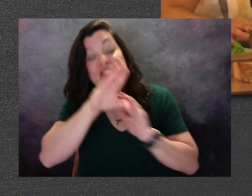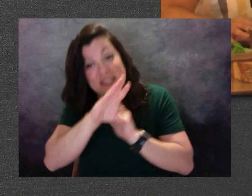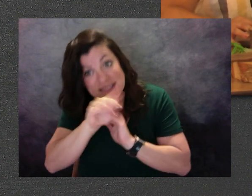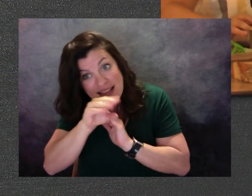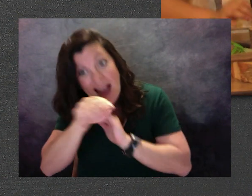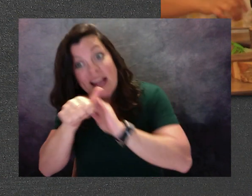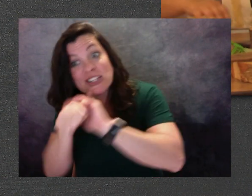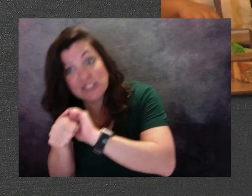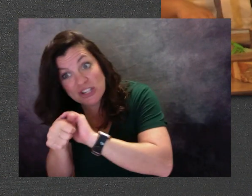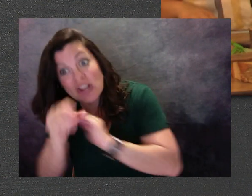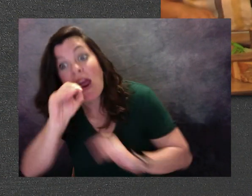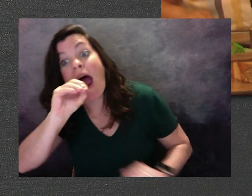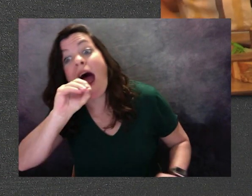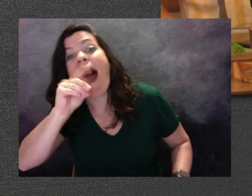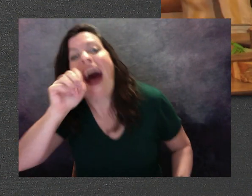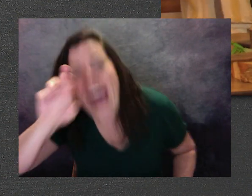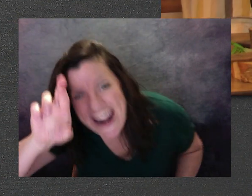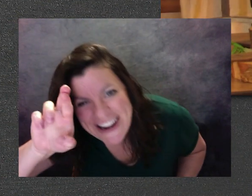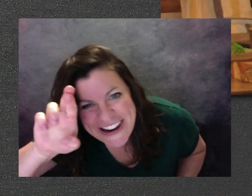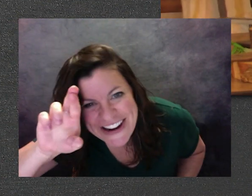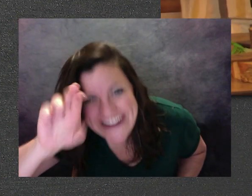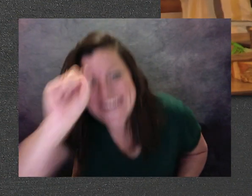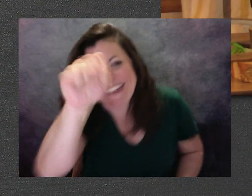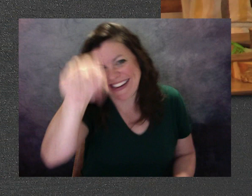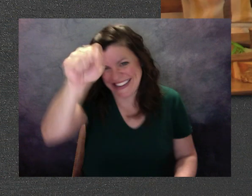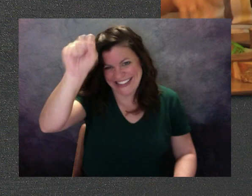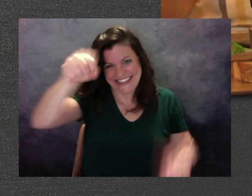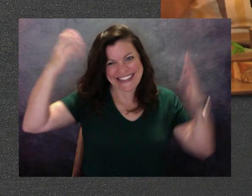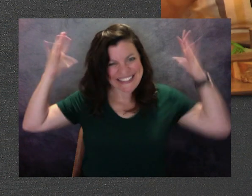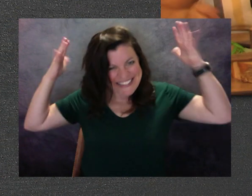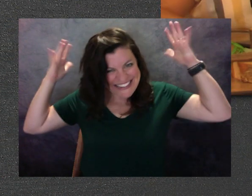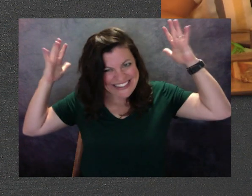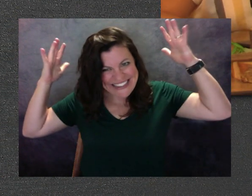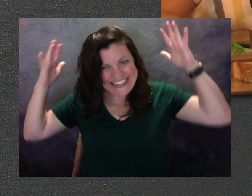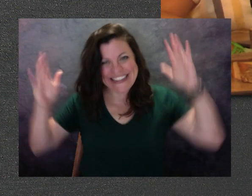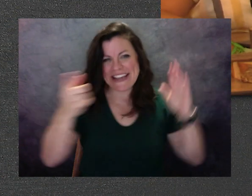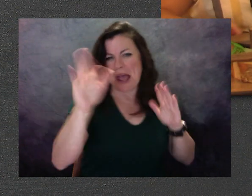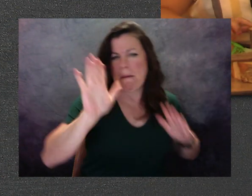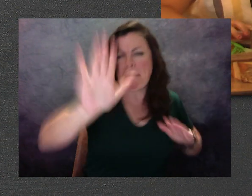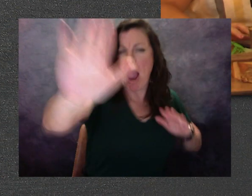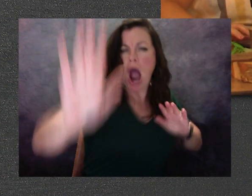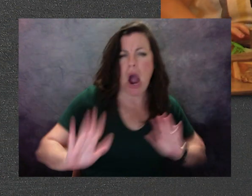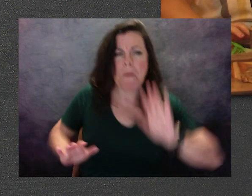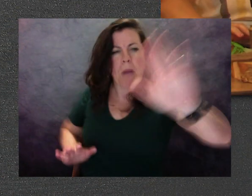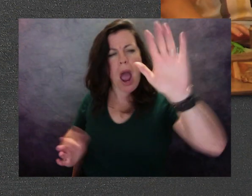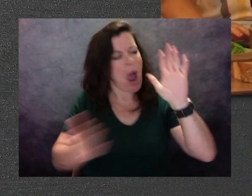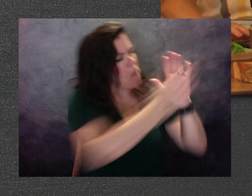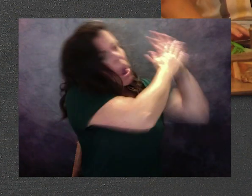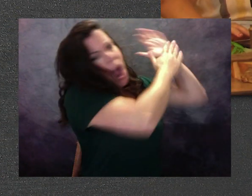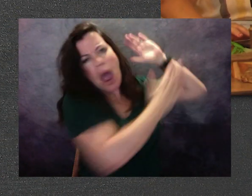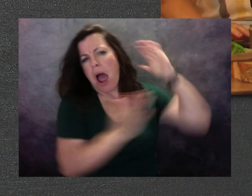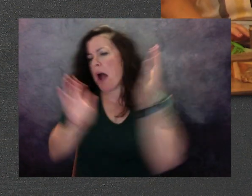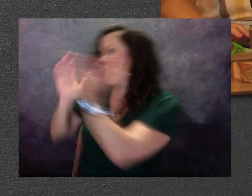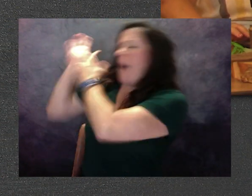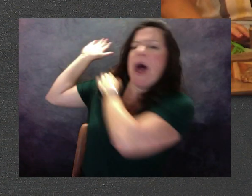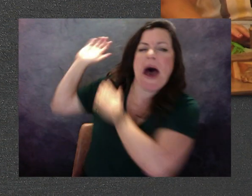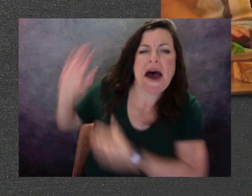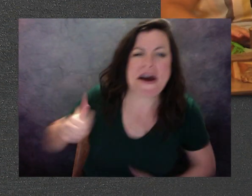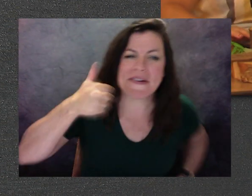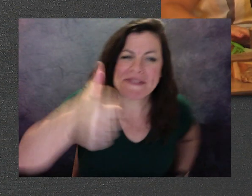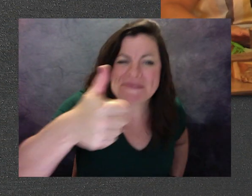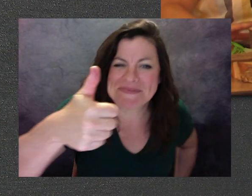Oh my goodness, give me some air fives. You did so great. We have one more